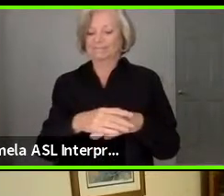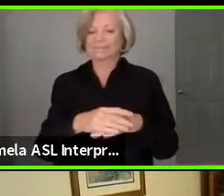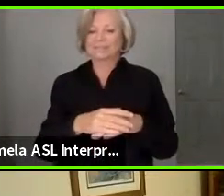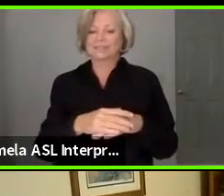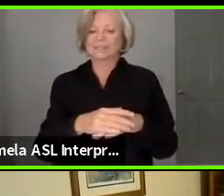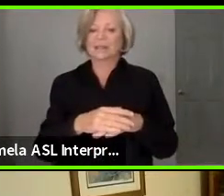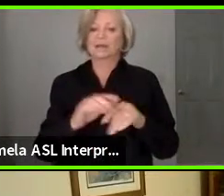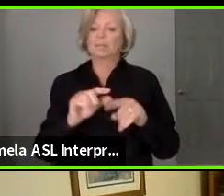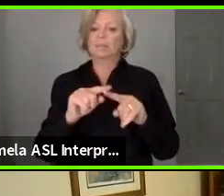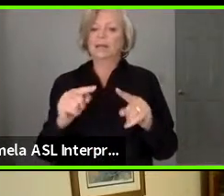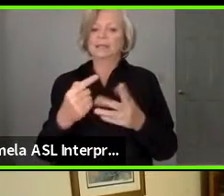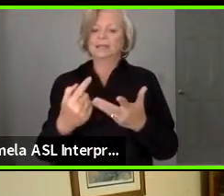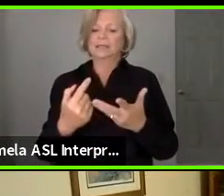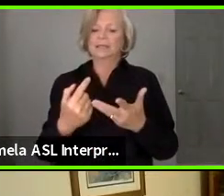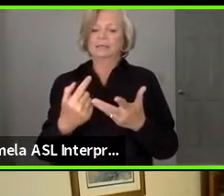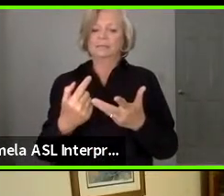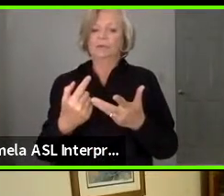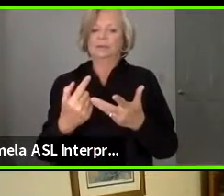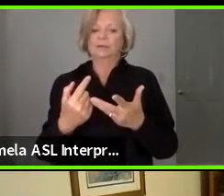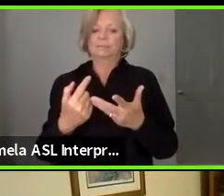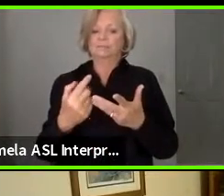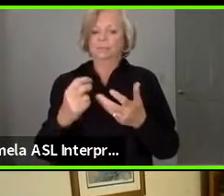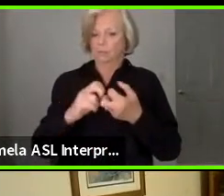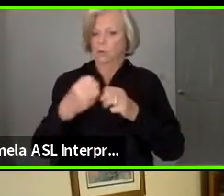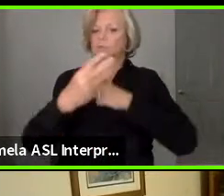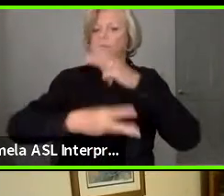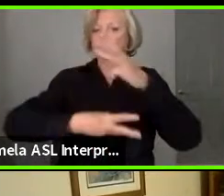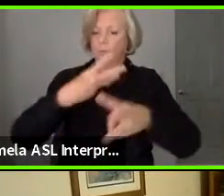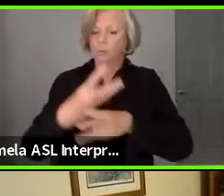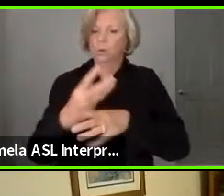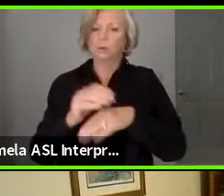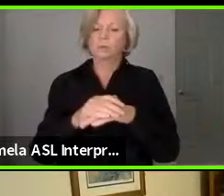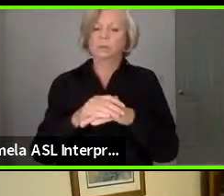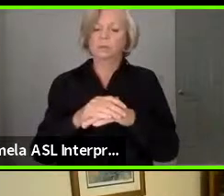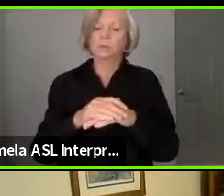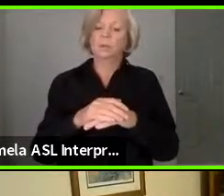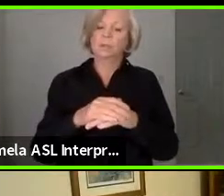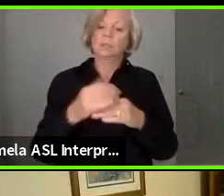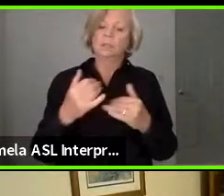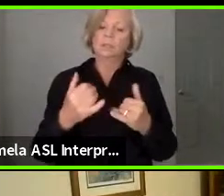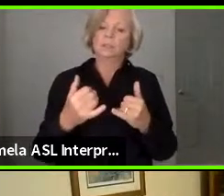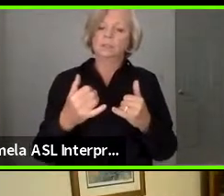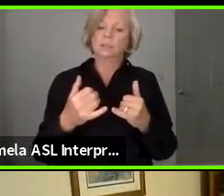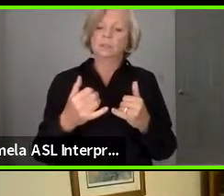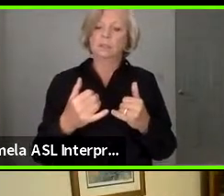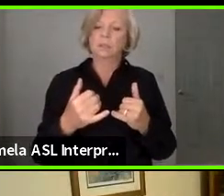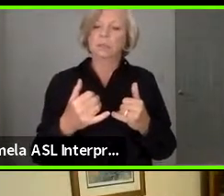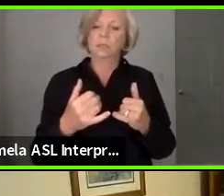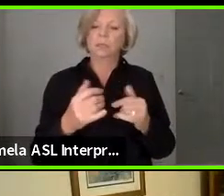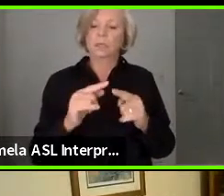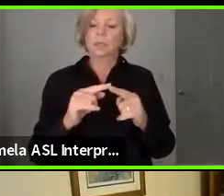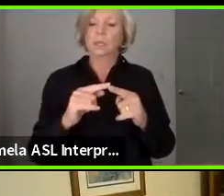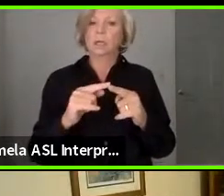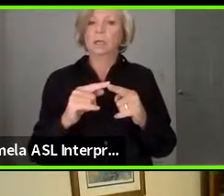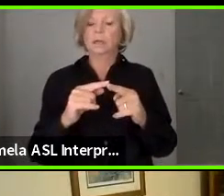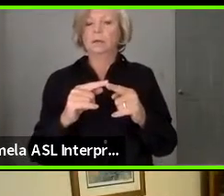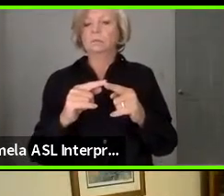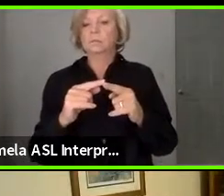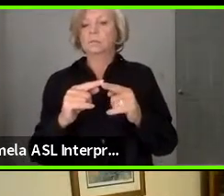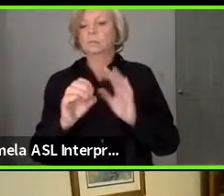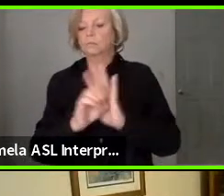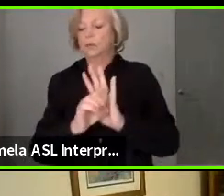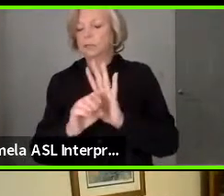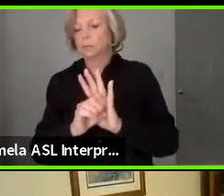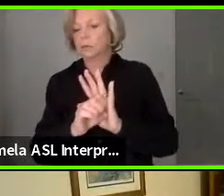World, was set in stone to be able to do, to really just be able to, whether you were